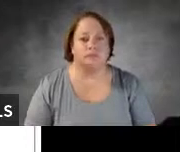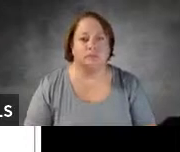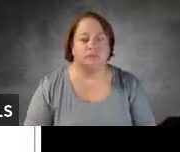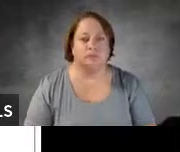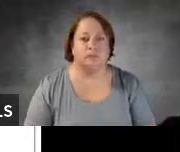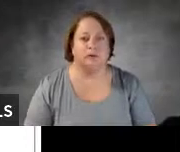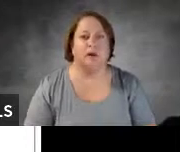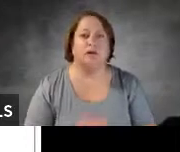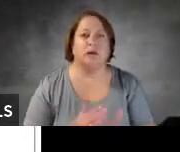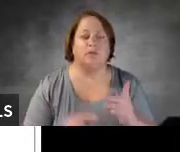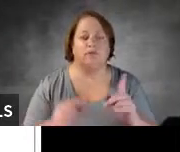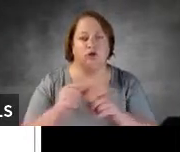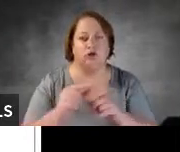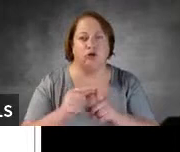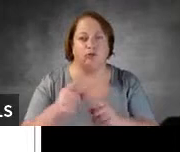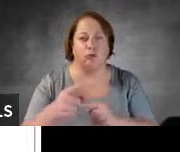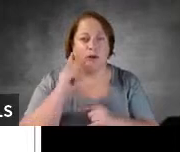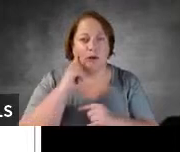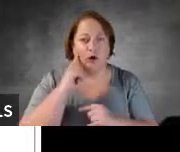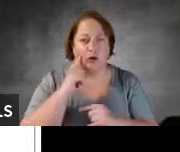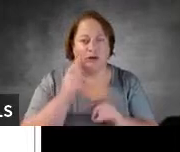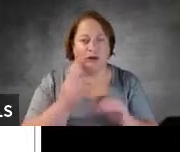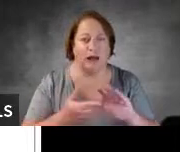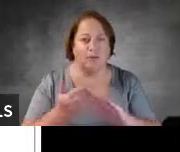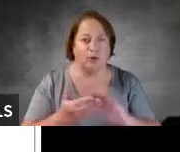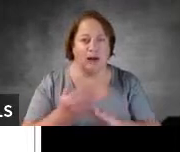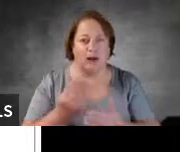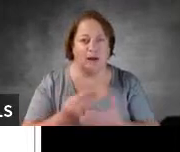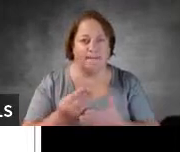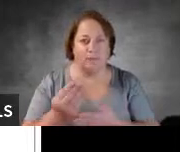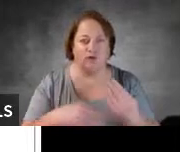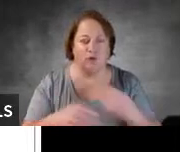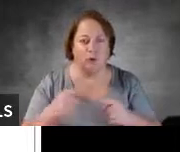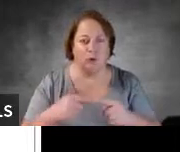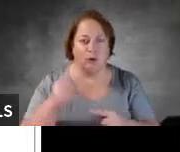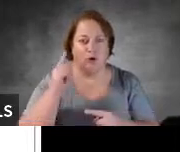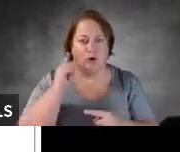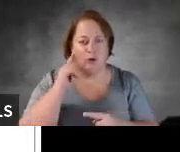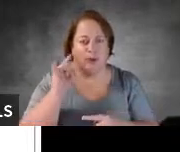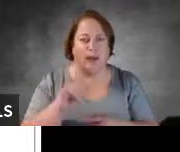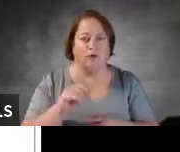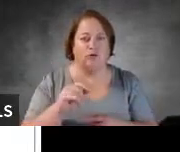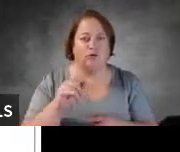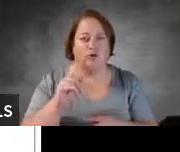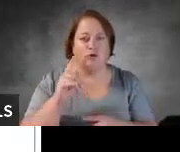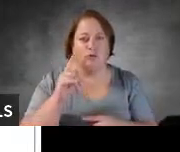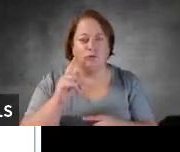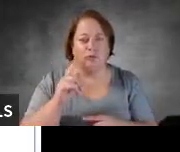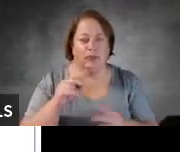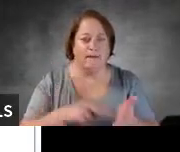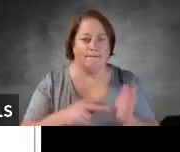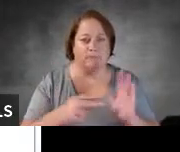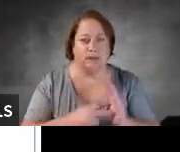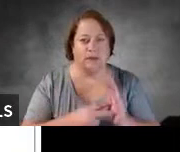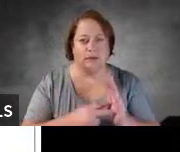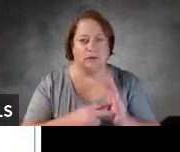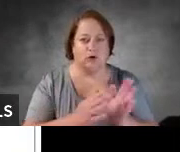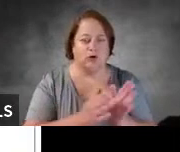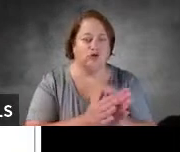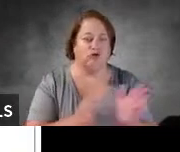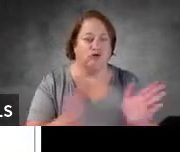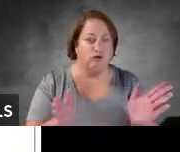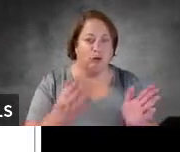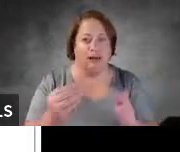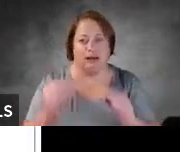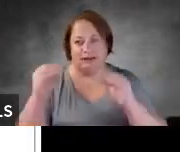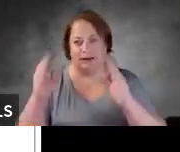please. Some of the terms you'll hear is an operating budget. When you hear operating budget, you're looking at the combination of your general or your incidental